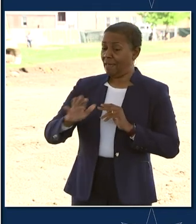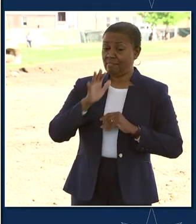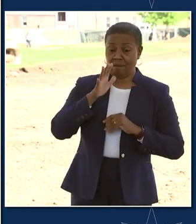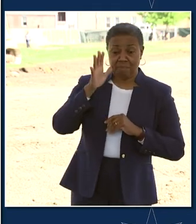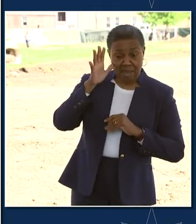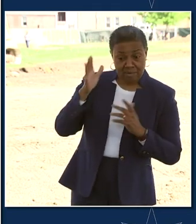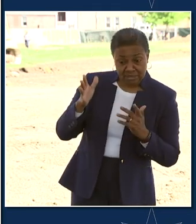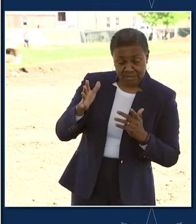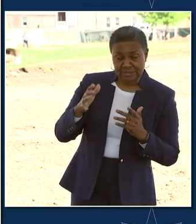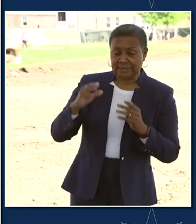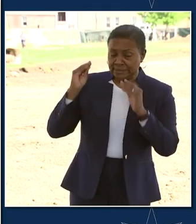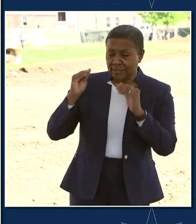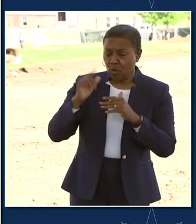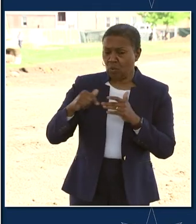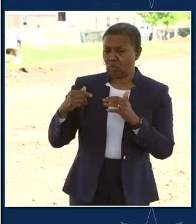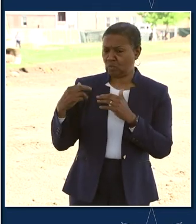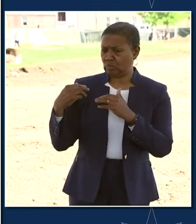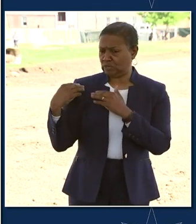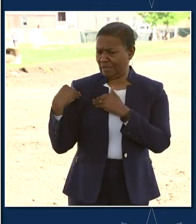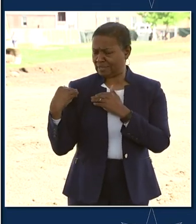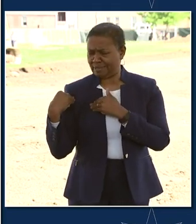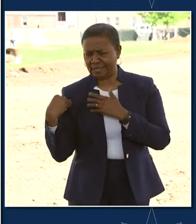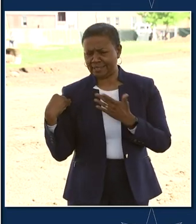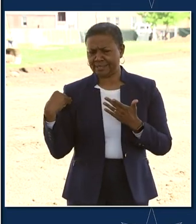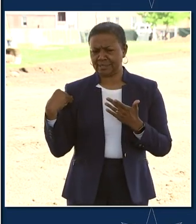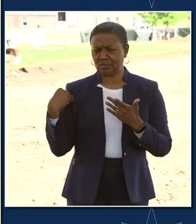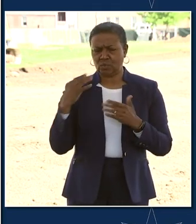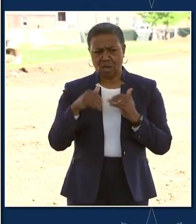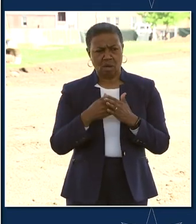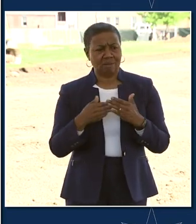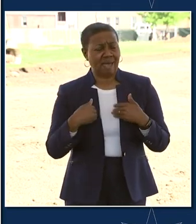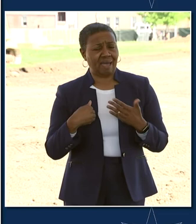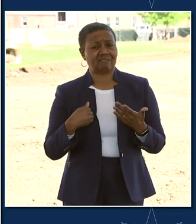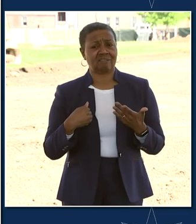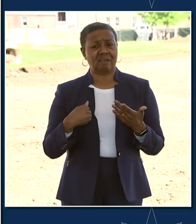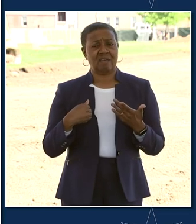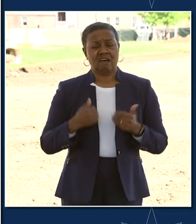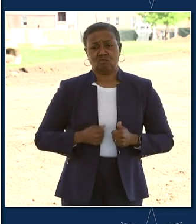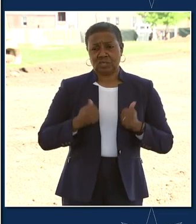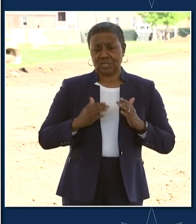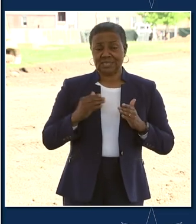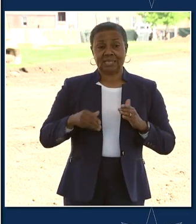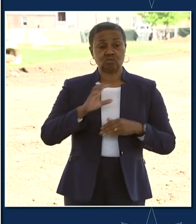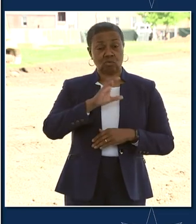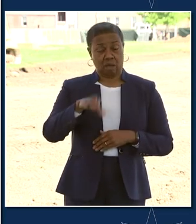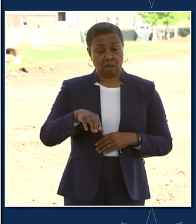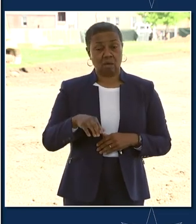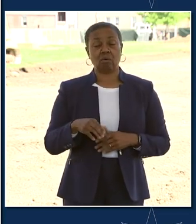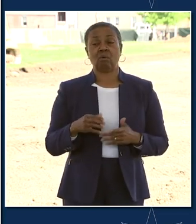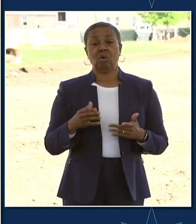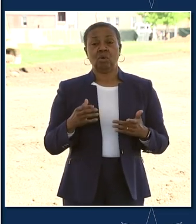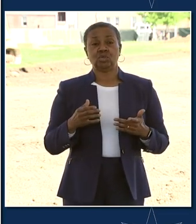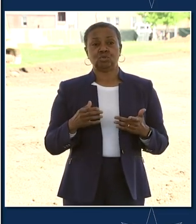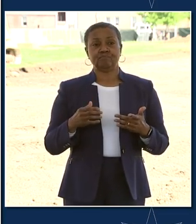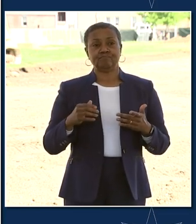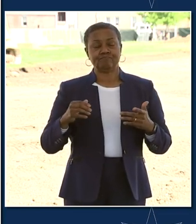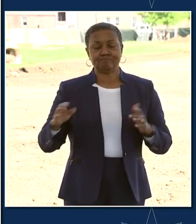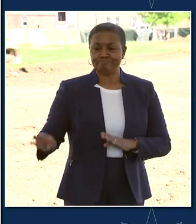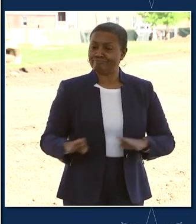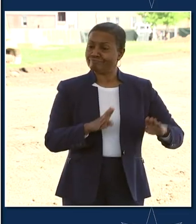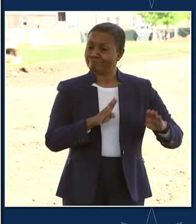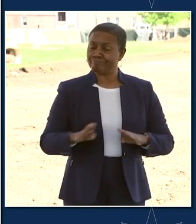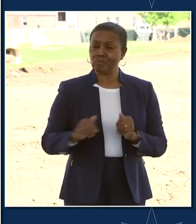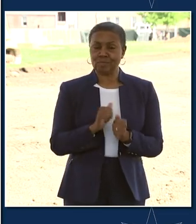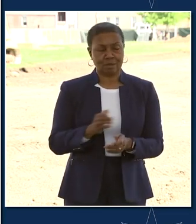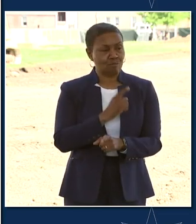parents about what the responsibilities that we all have of residents in the city to conduct ourselves